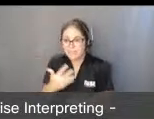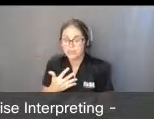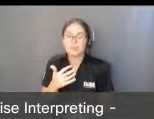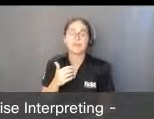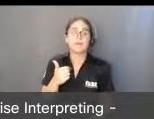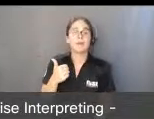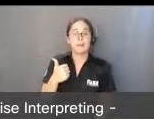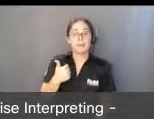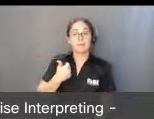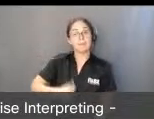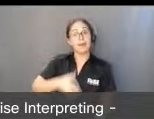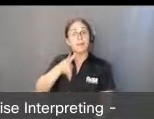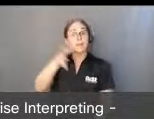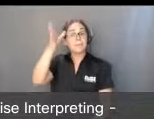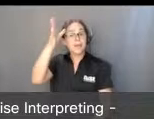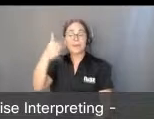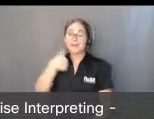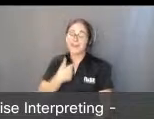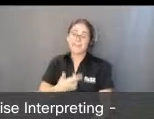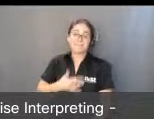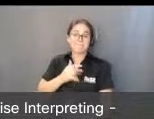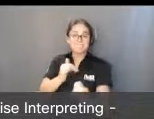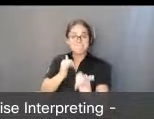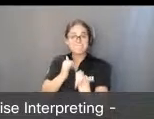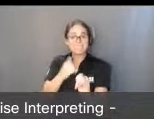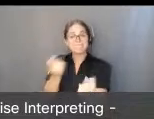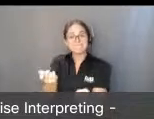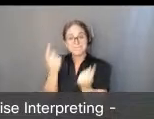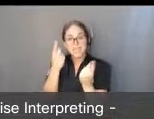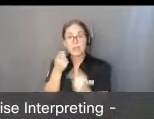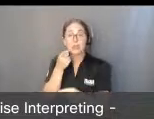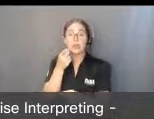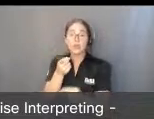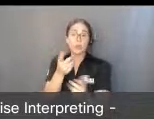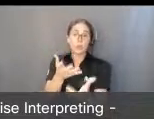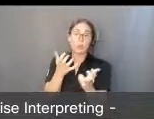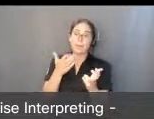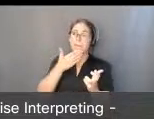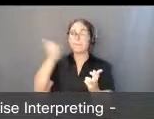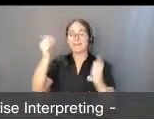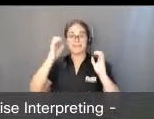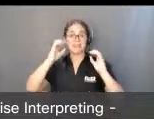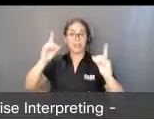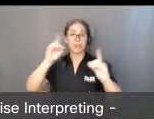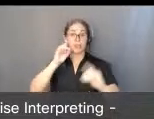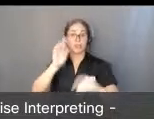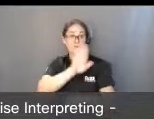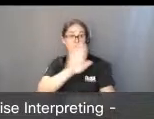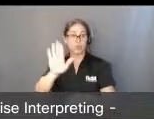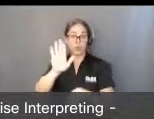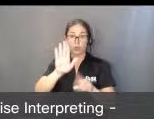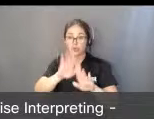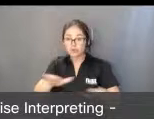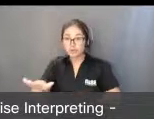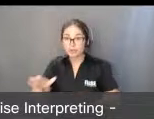as a parent how you must feel, and you want the best education for your child, and so do we.